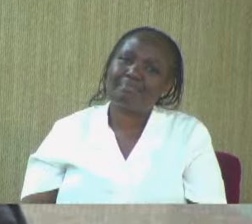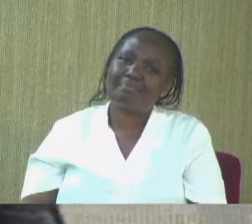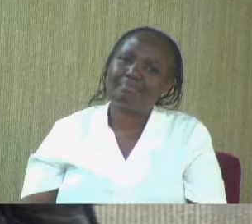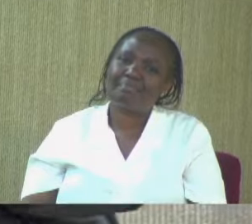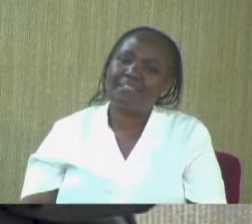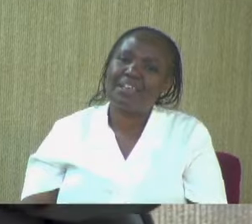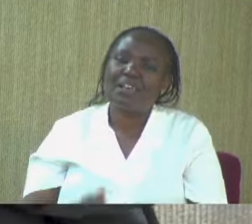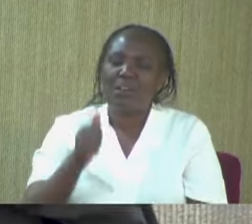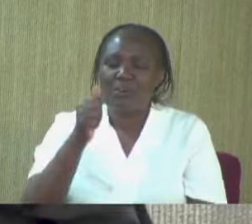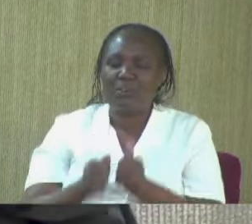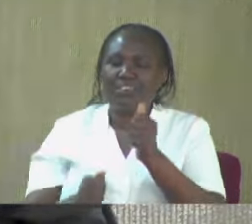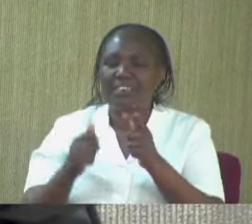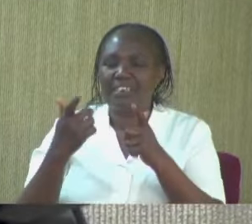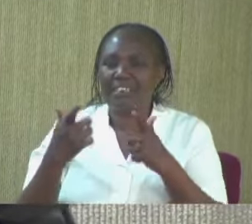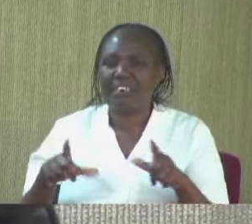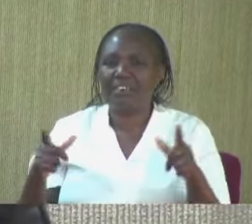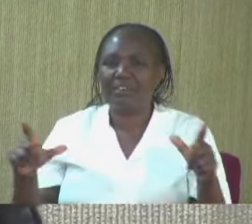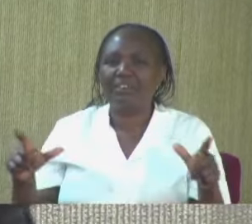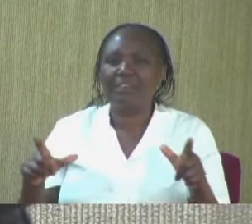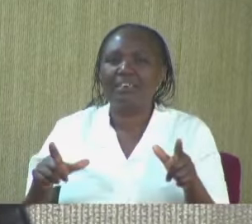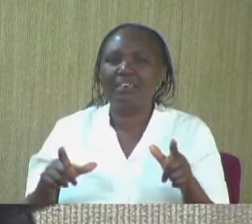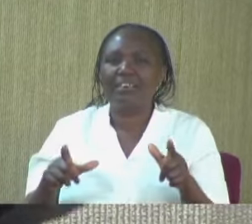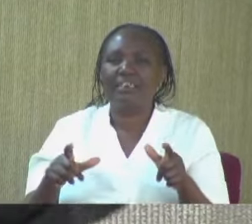Which language did he speak?